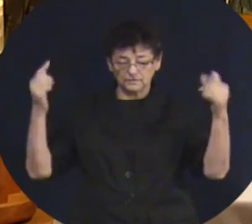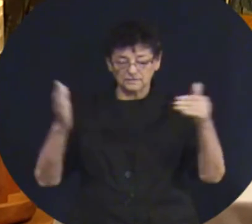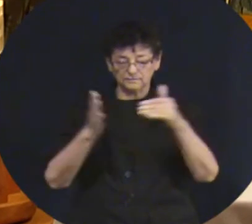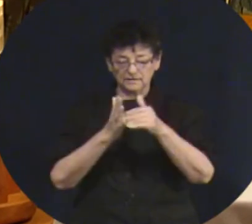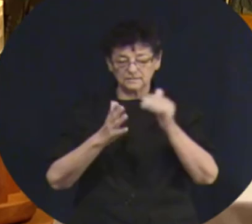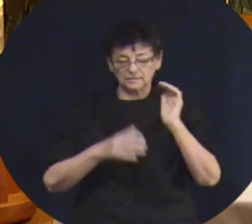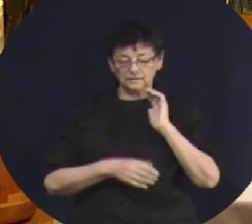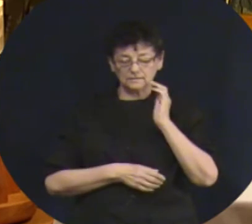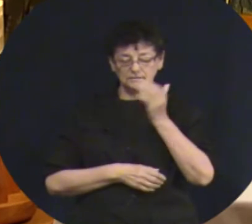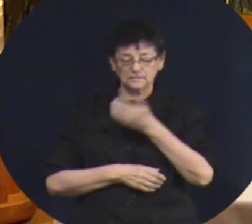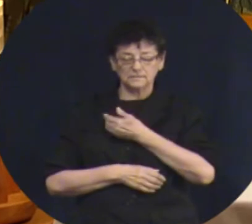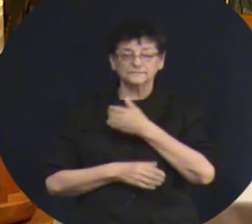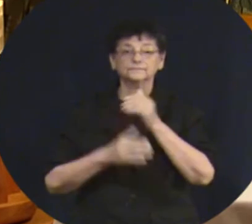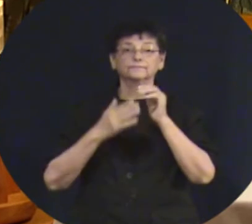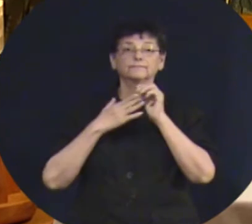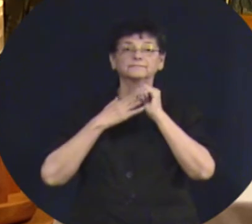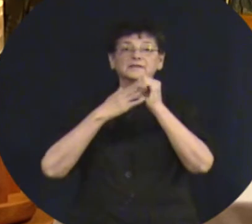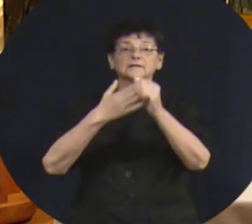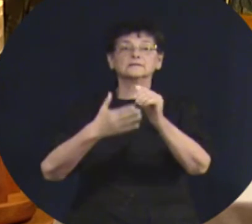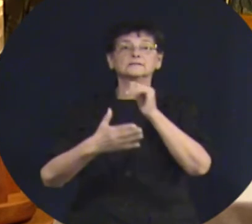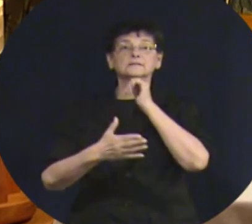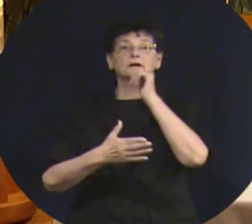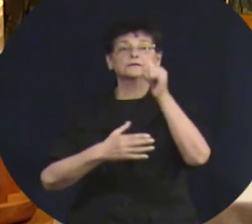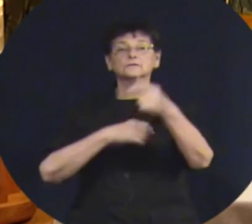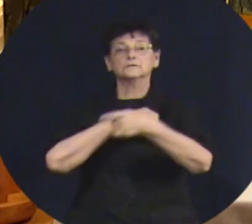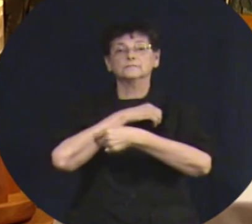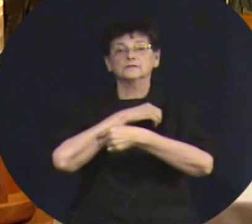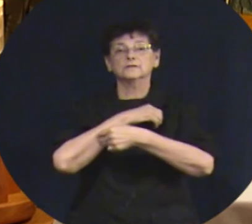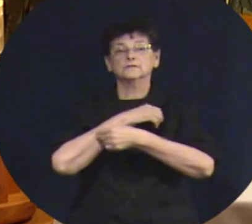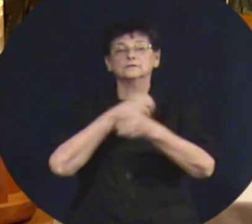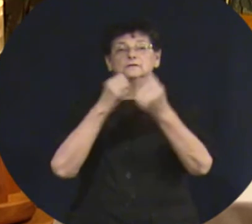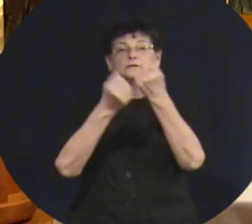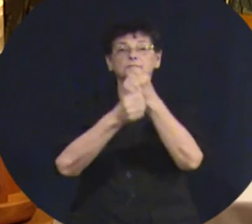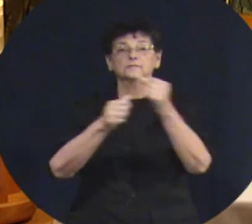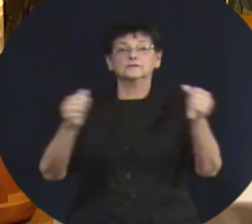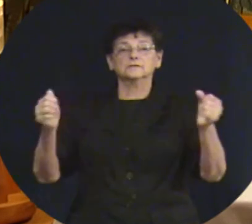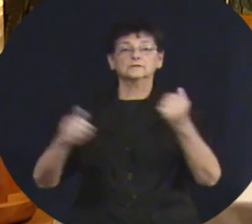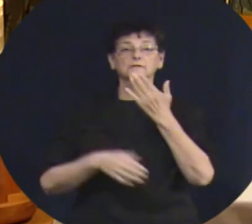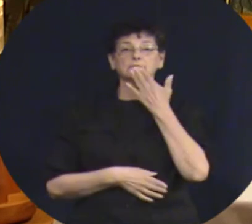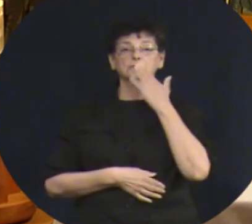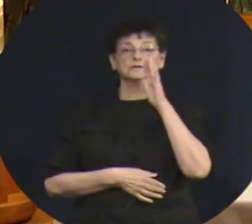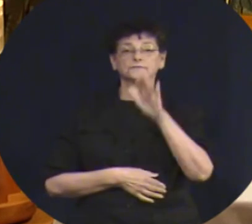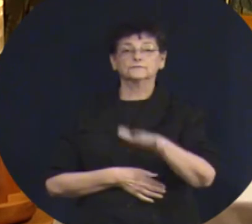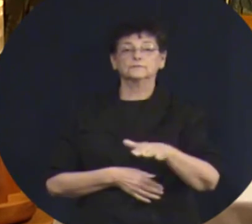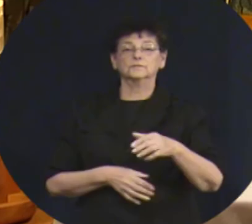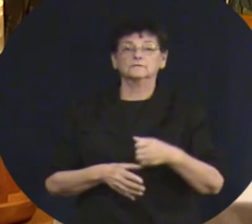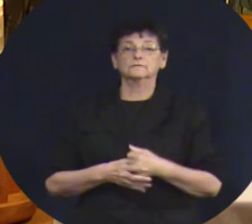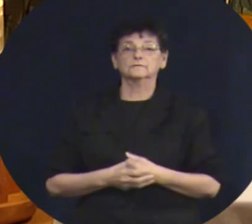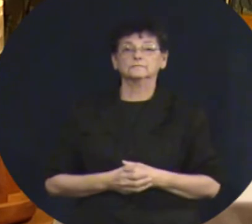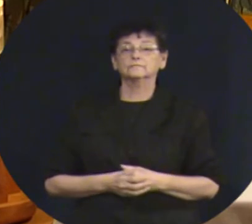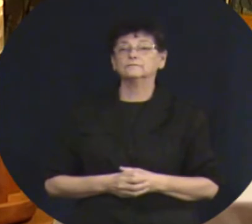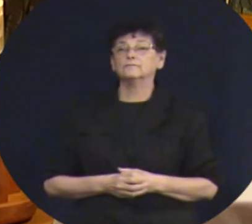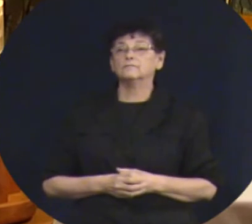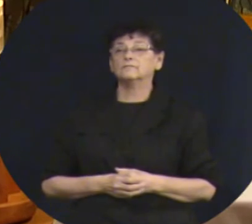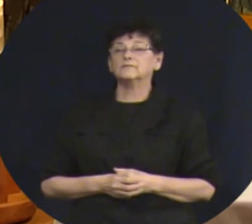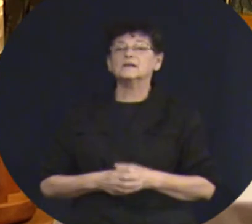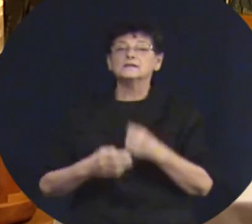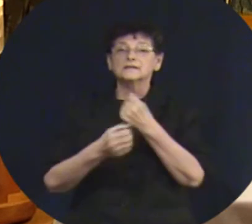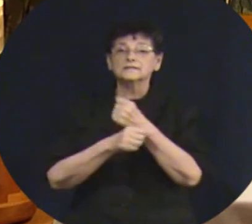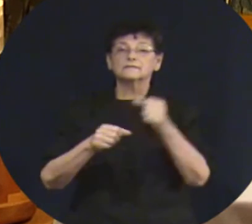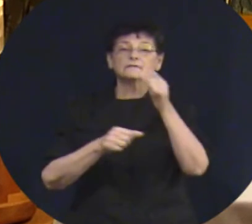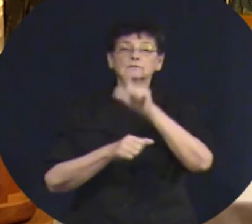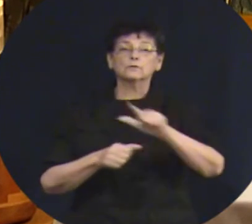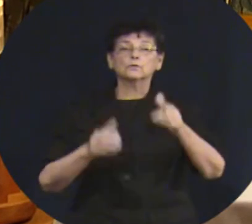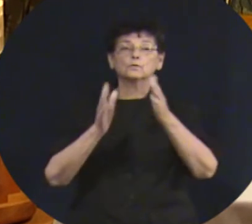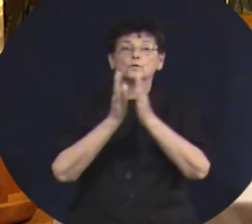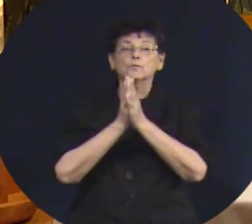who trespass against us. And lead us not into temptation, but deliver us from evil. Deliver us, Lord,